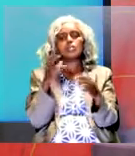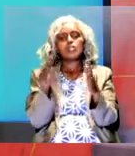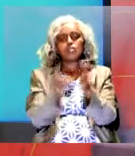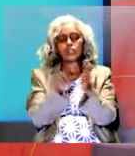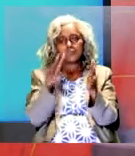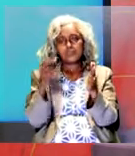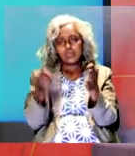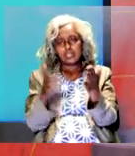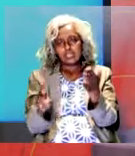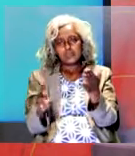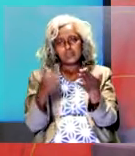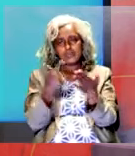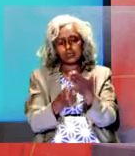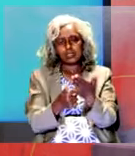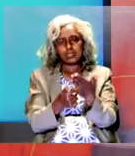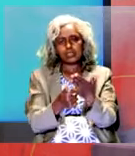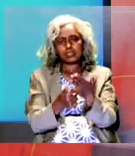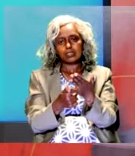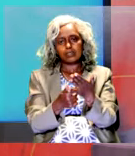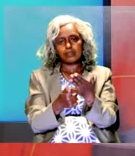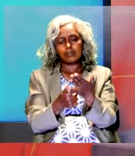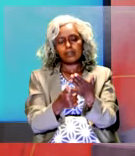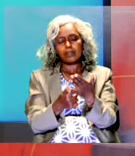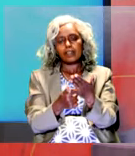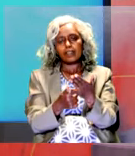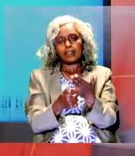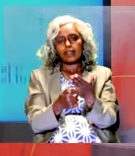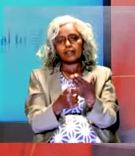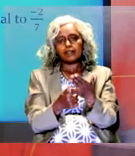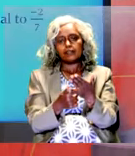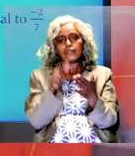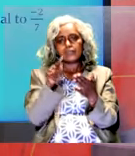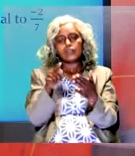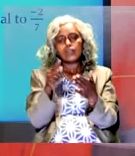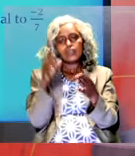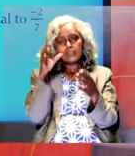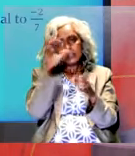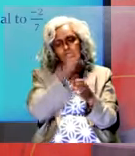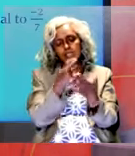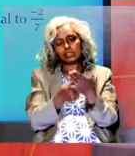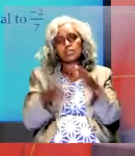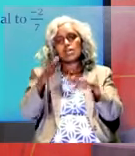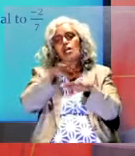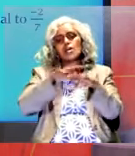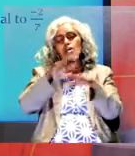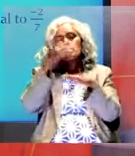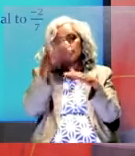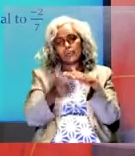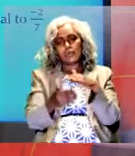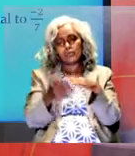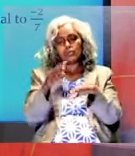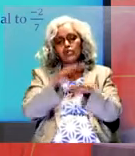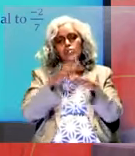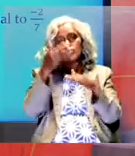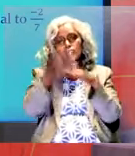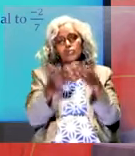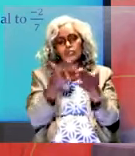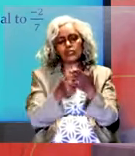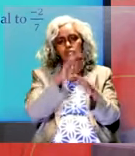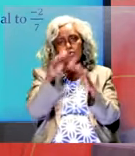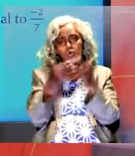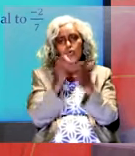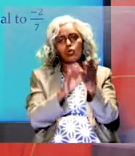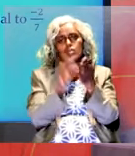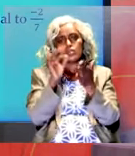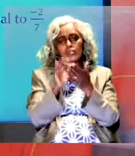7. Therefore, from this set, you can just list this upper bound. Upper bounds of this sequence are all numbers